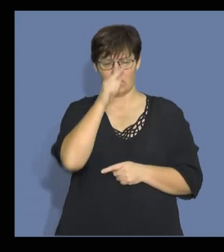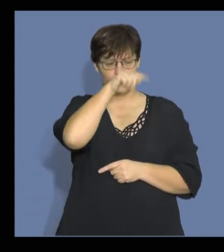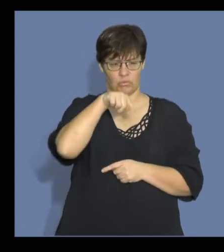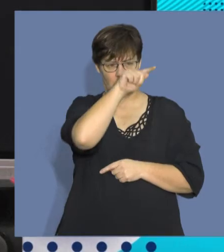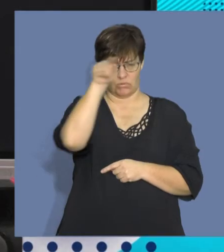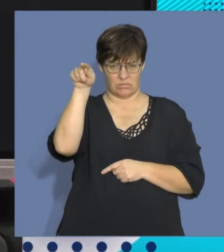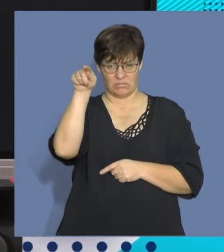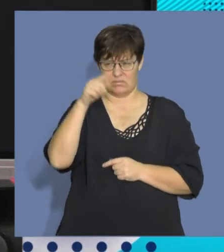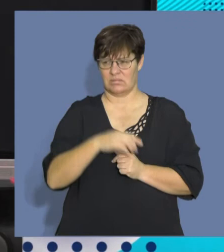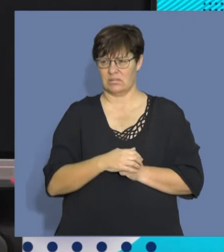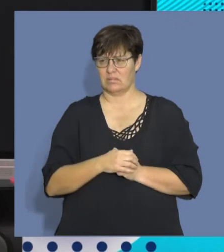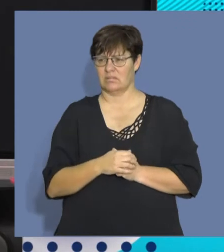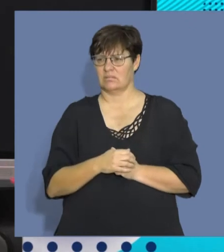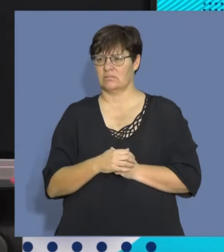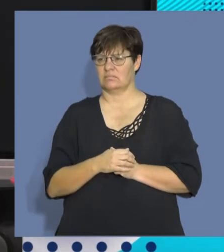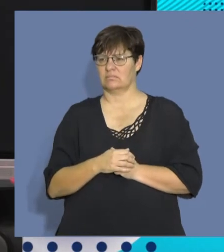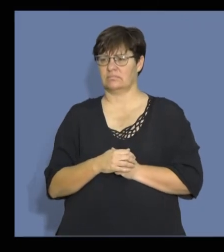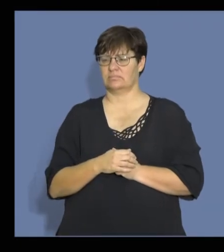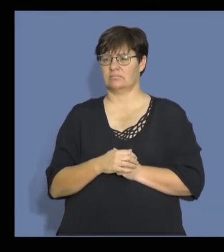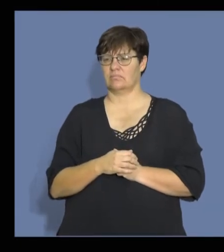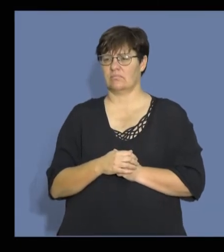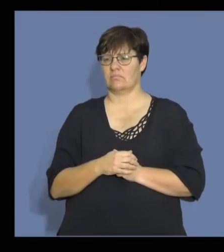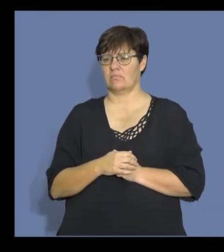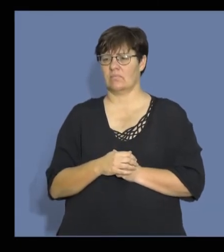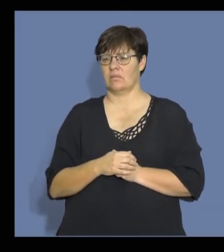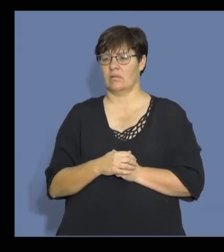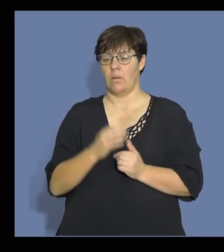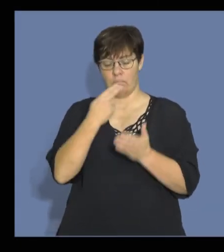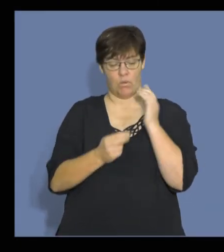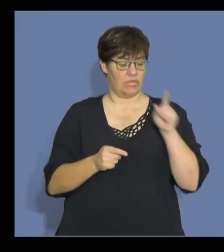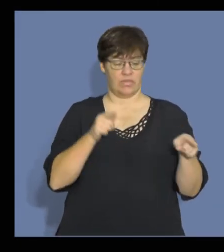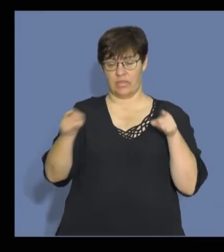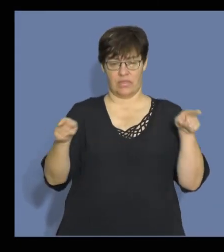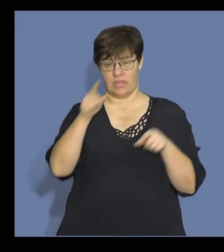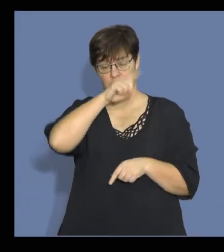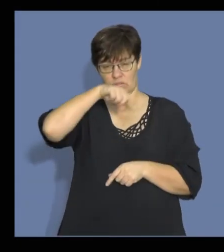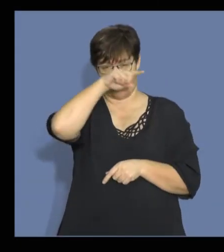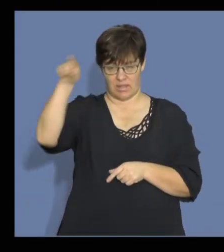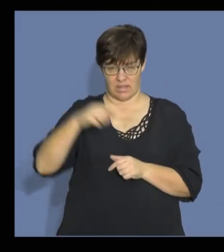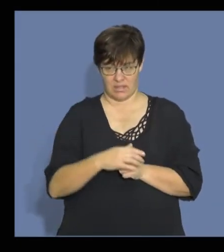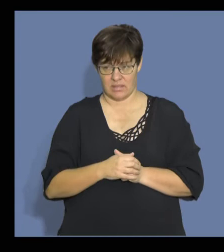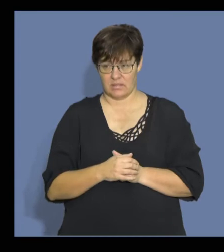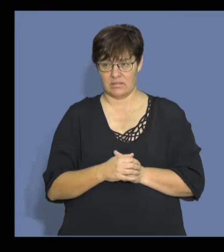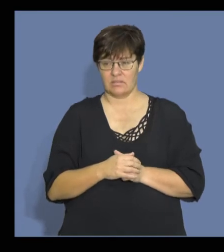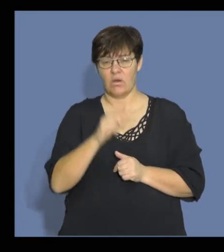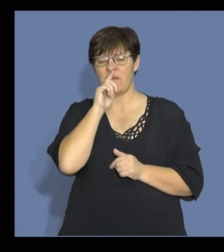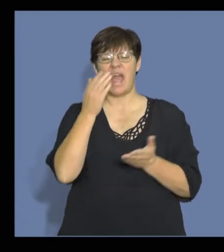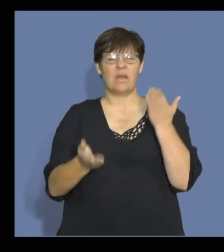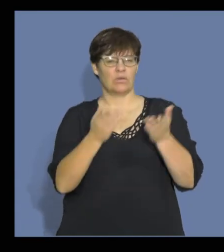Firstly, the square root. And so I'm going to square both sides. Remember when we